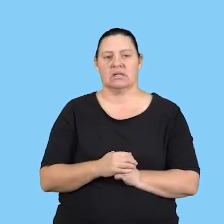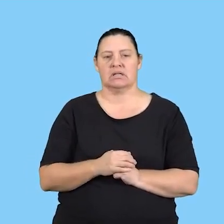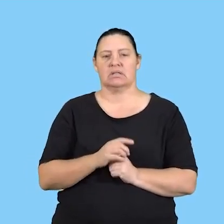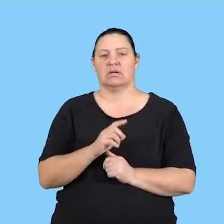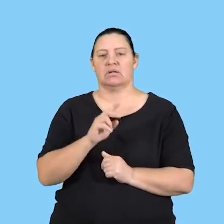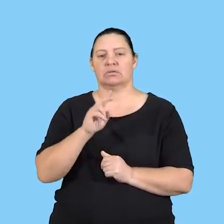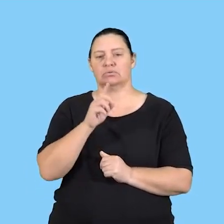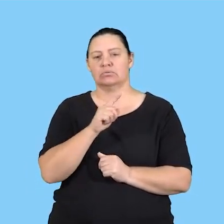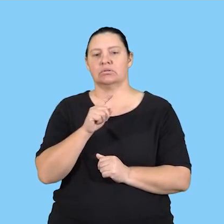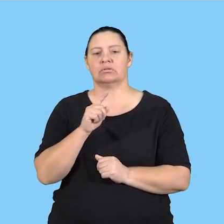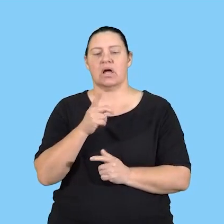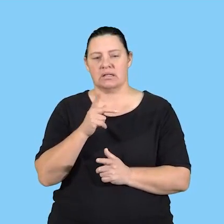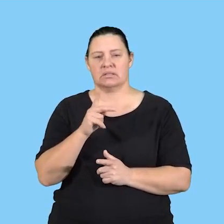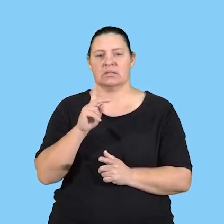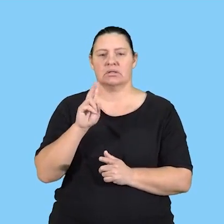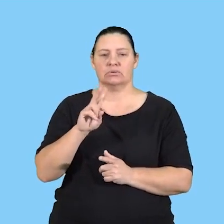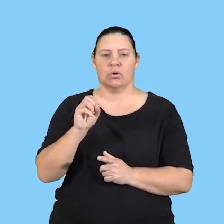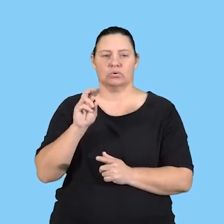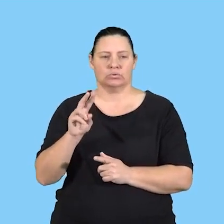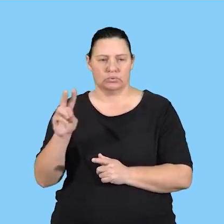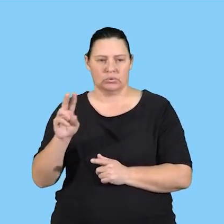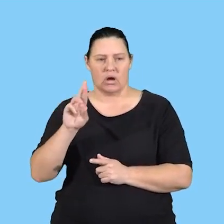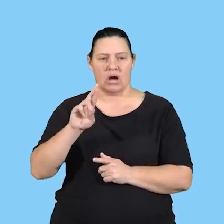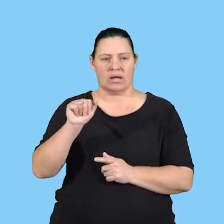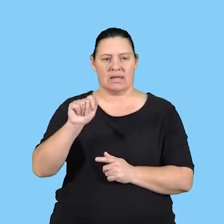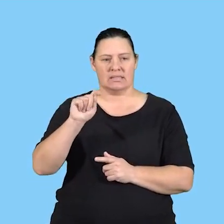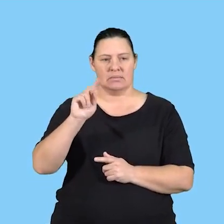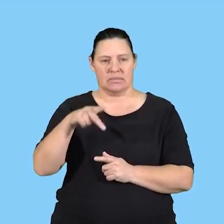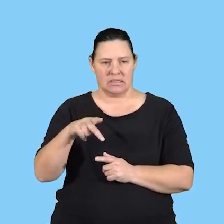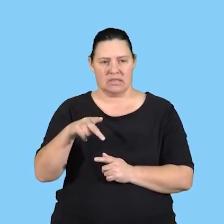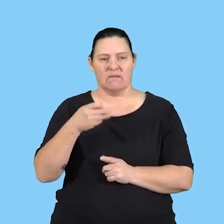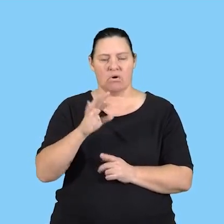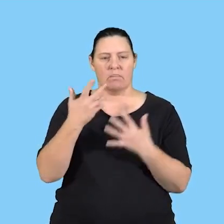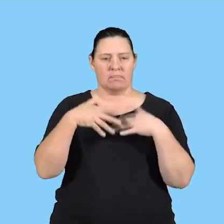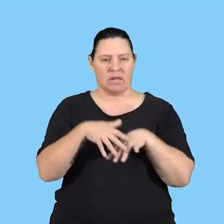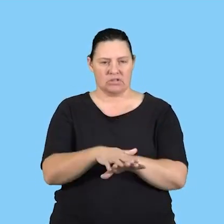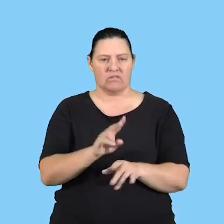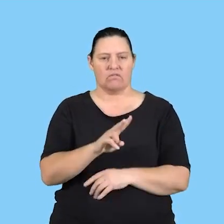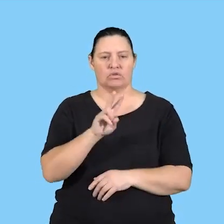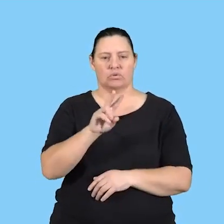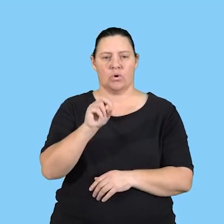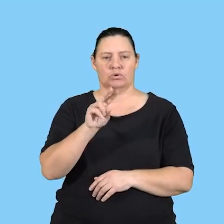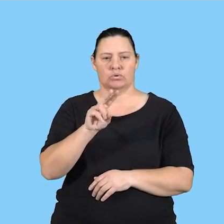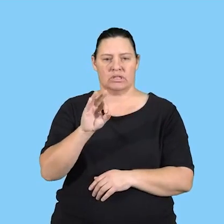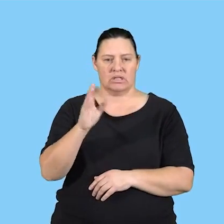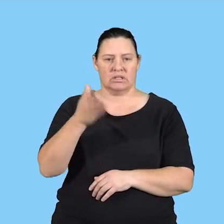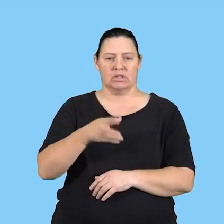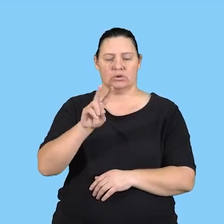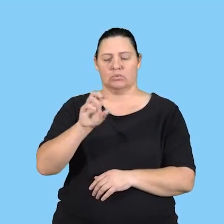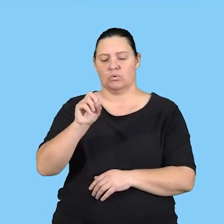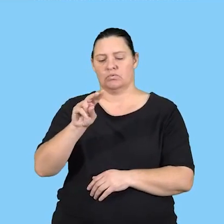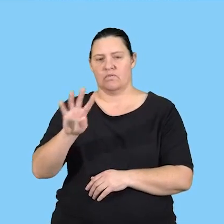2022 revised ATPs for implementation in year 2023 to year